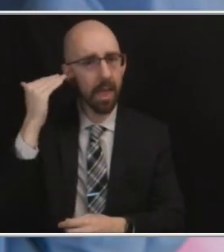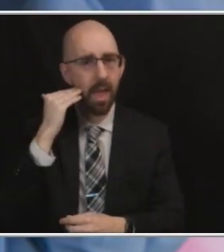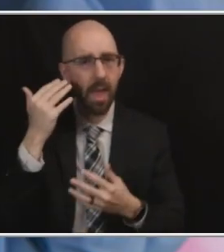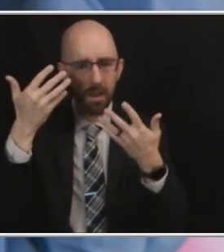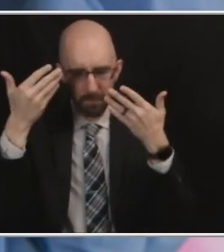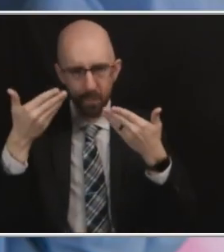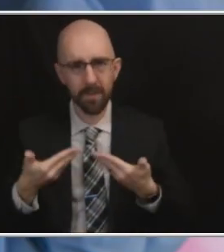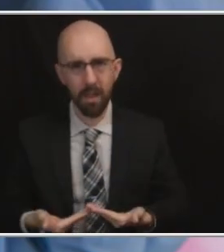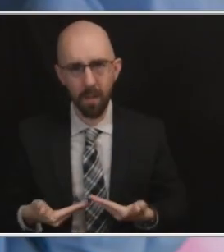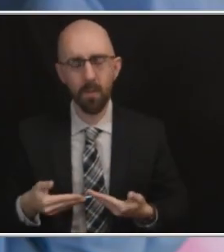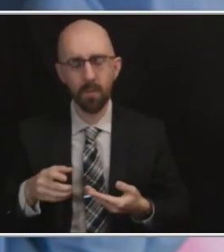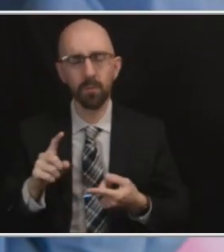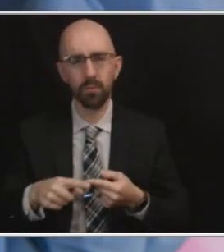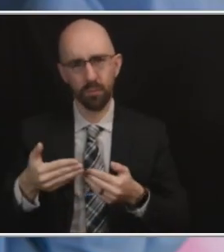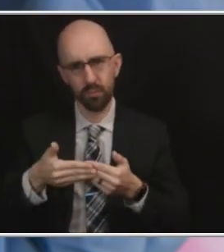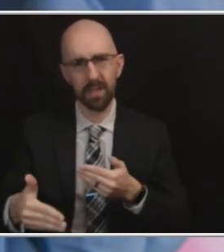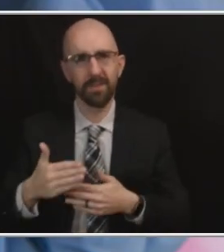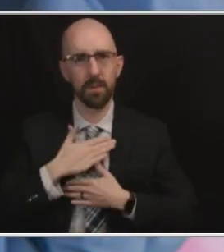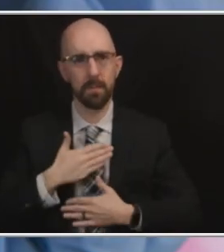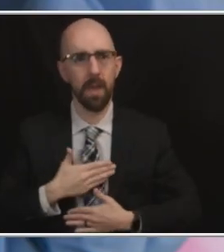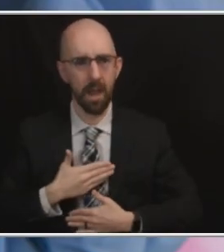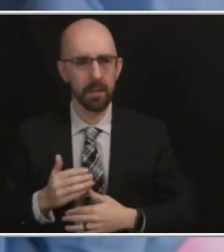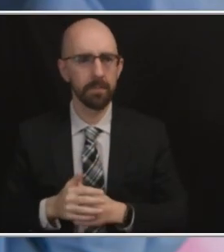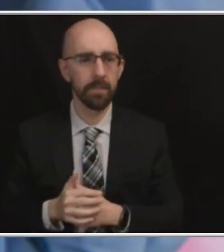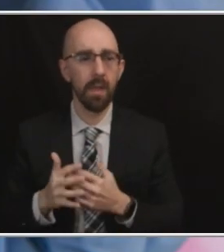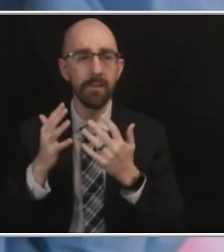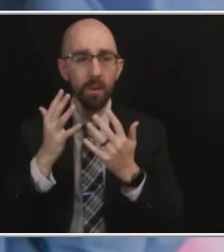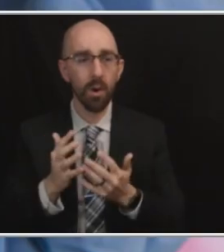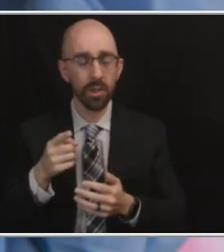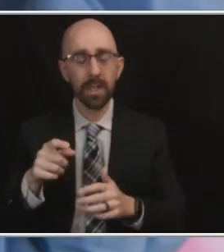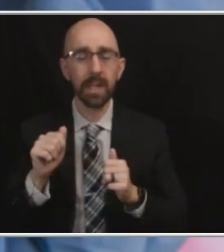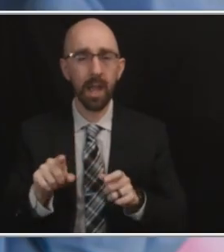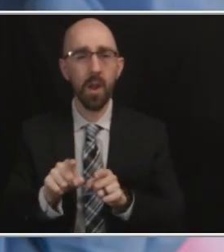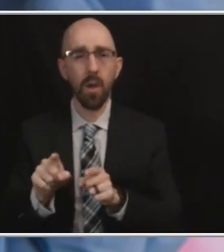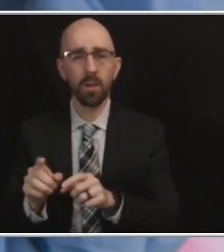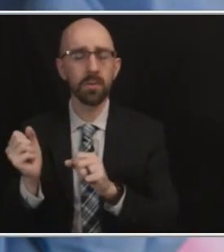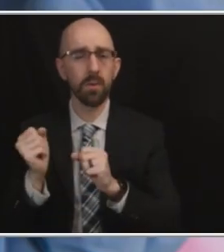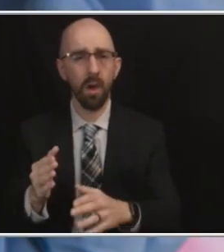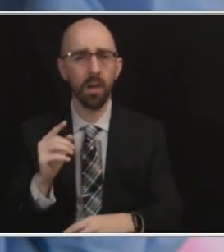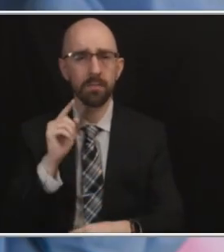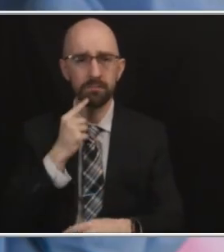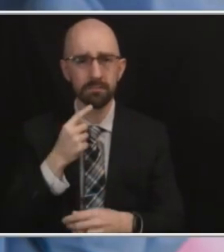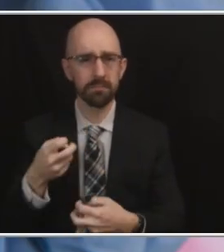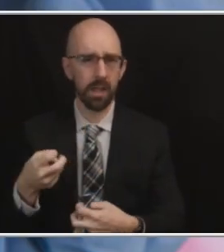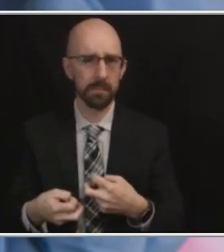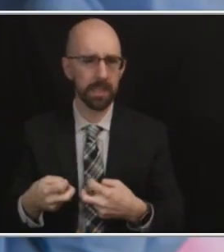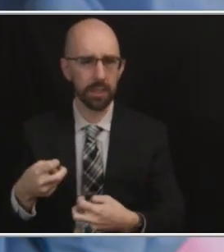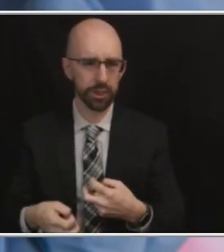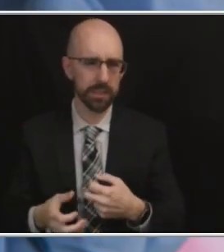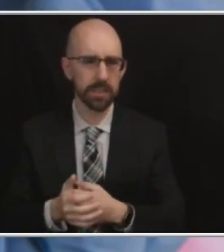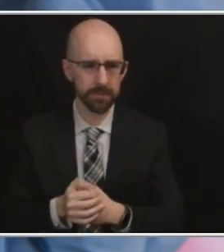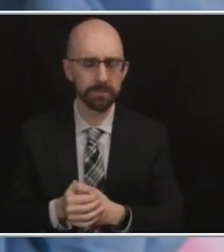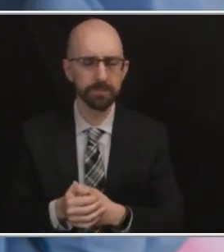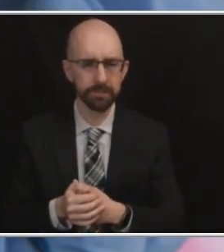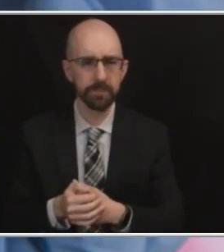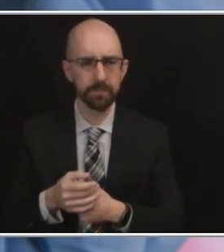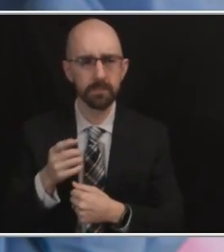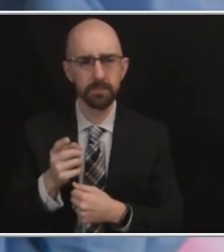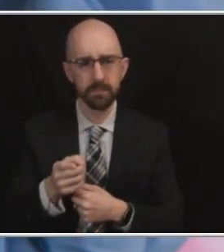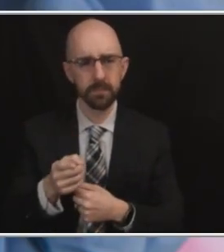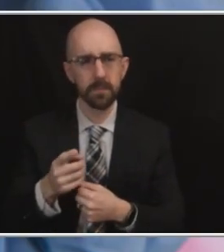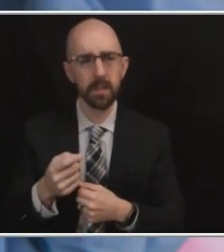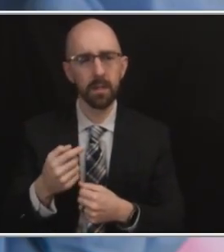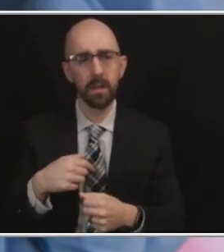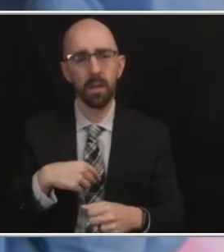to the rest of your body. Unfortunately, it can also cause significant complications. There is 1 in 20